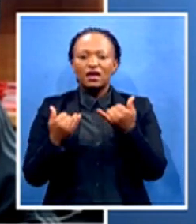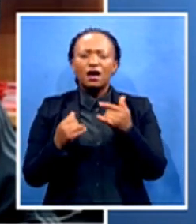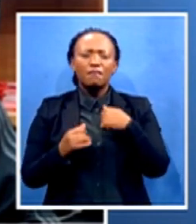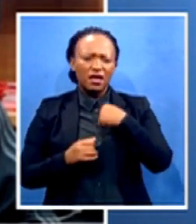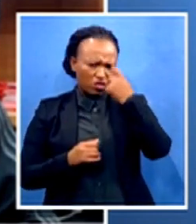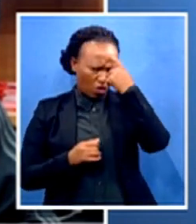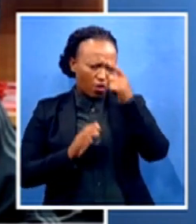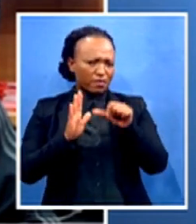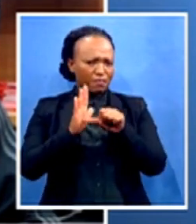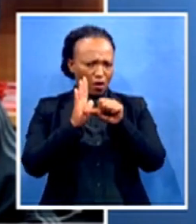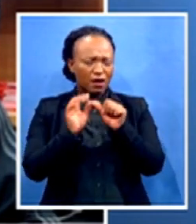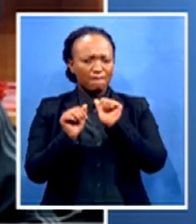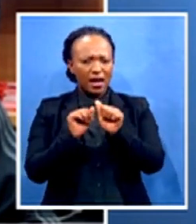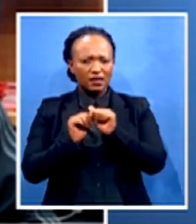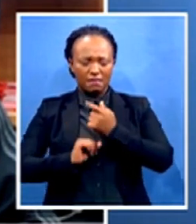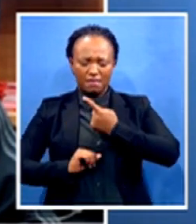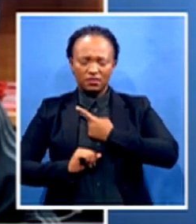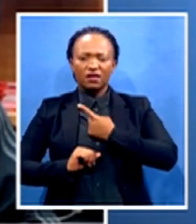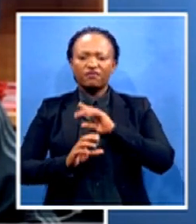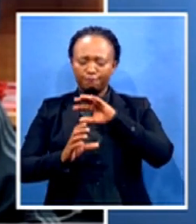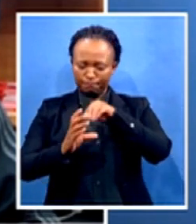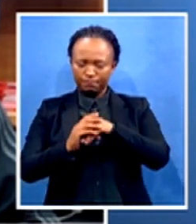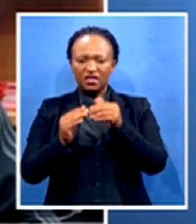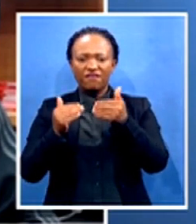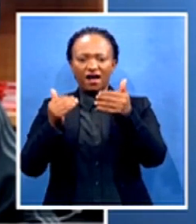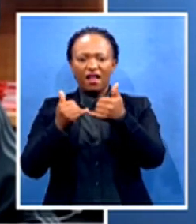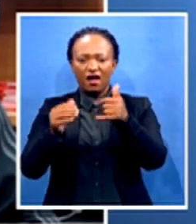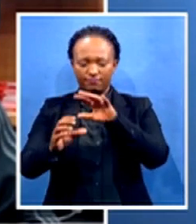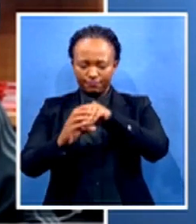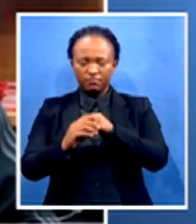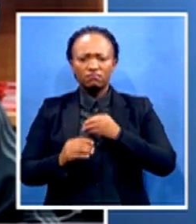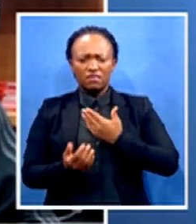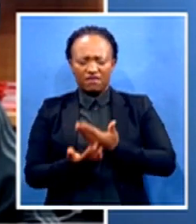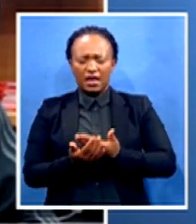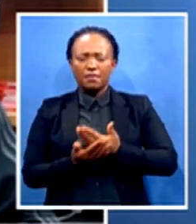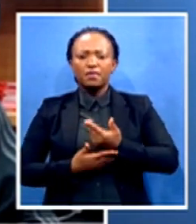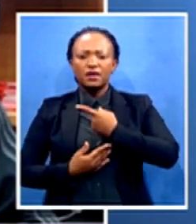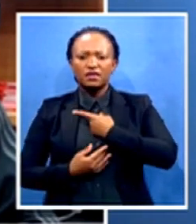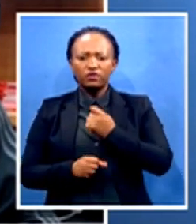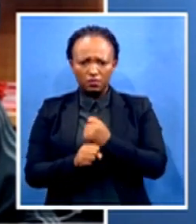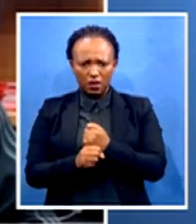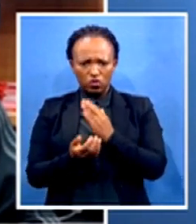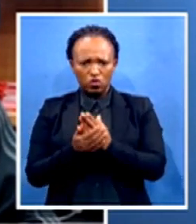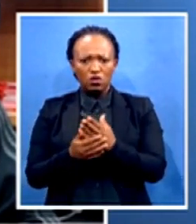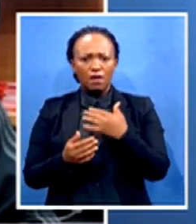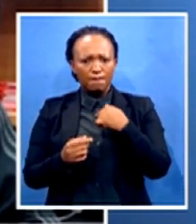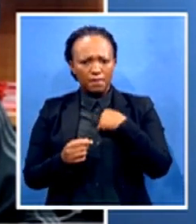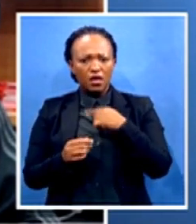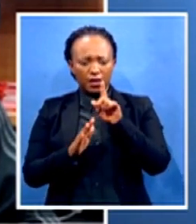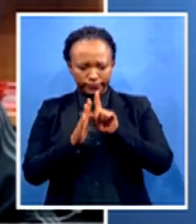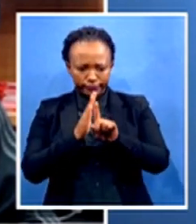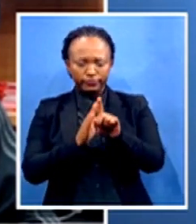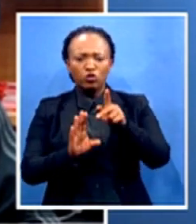the forefront and make myself available to make sure that I must be seen to be participating in the most